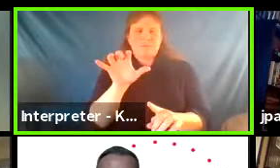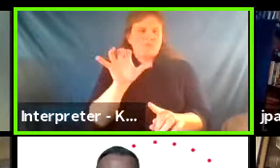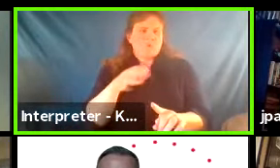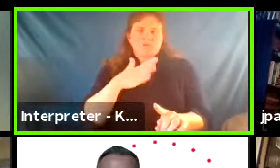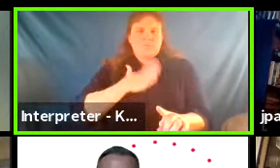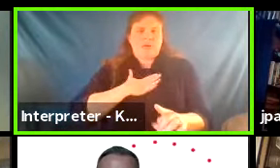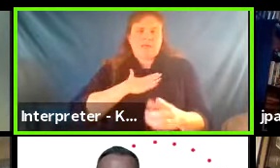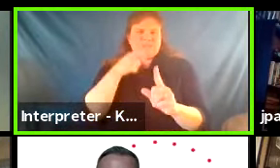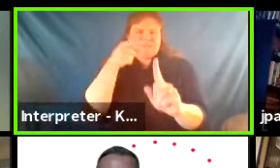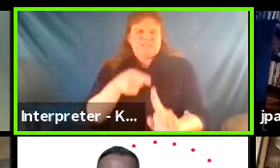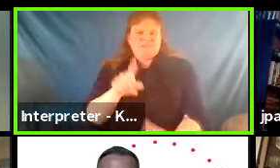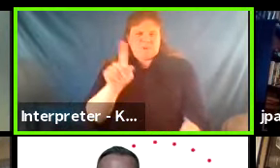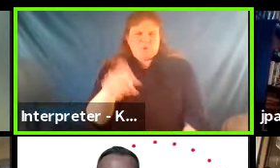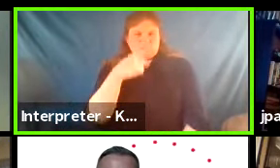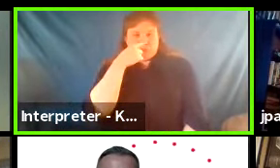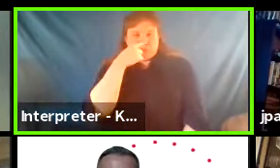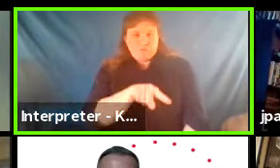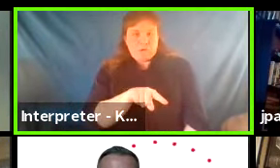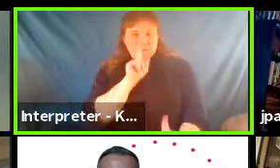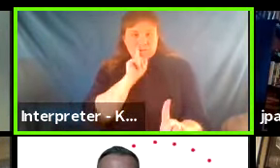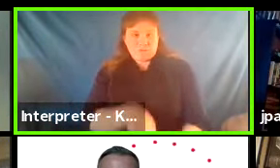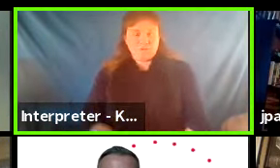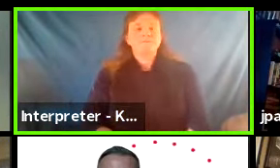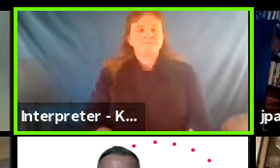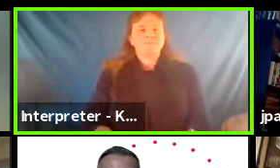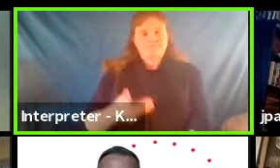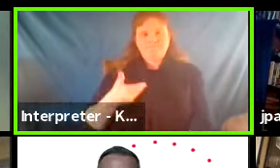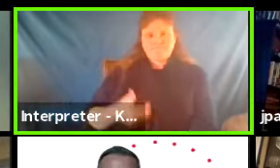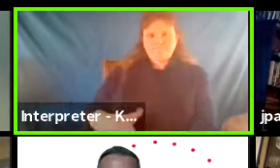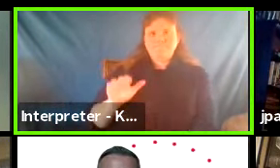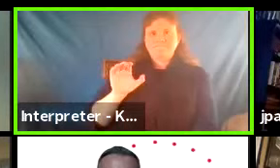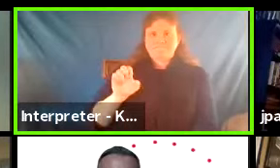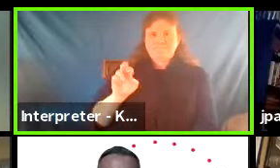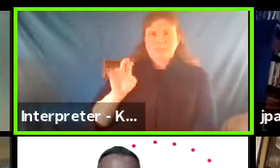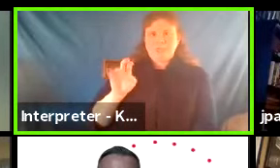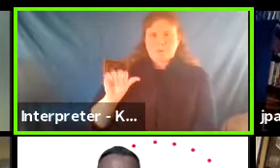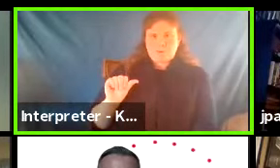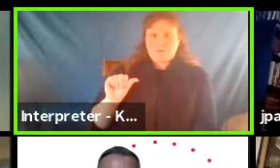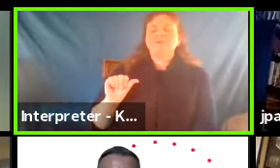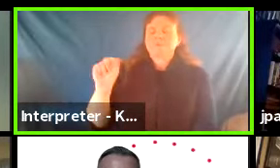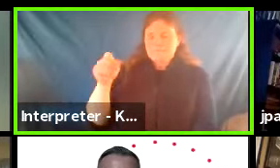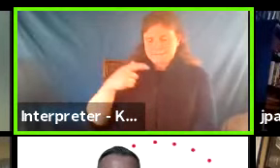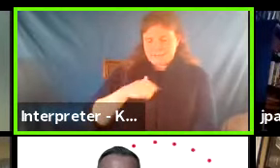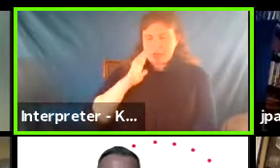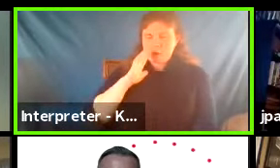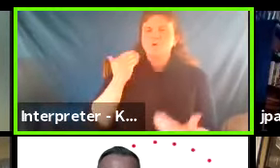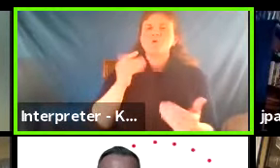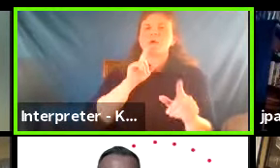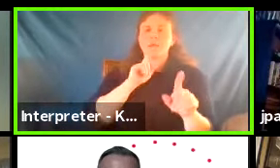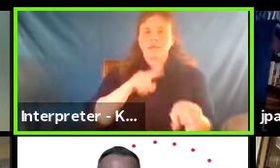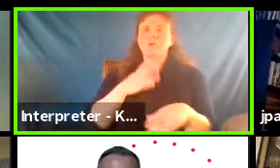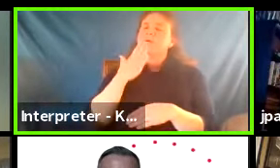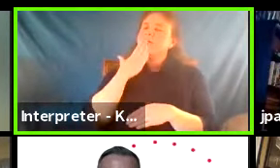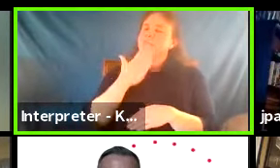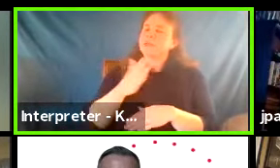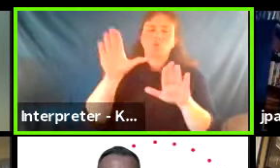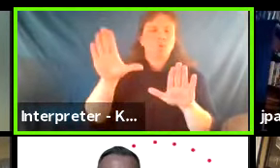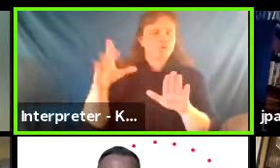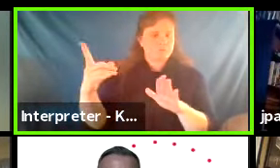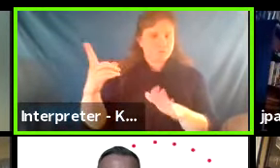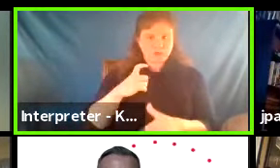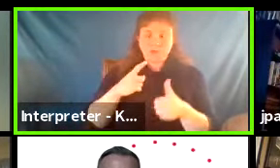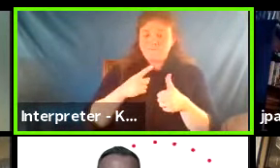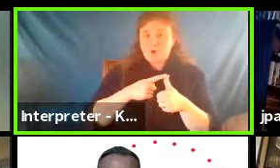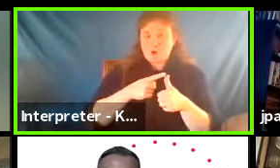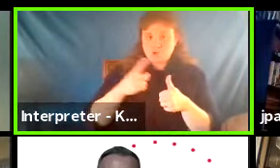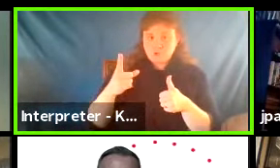Sure, I can take those. Thank you. Those are all excellent questions. I think I think I want to acknowledge your first very important one, which